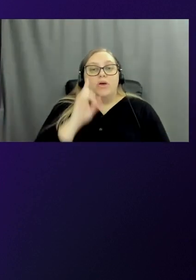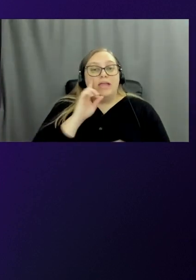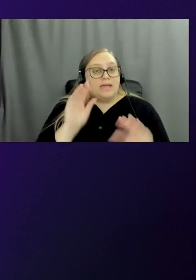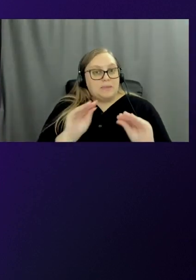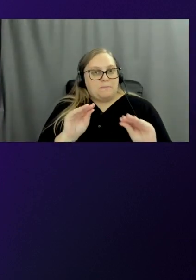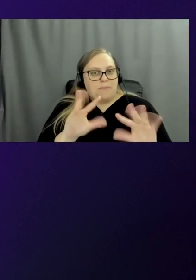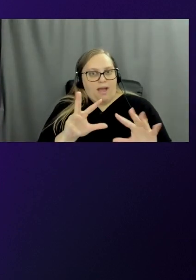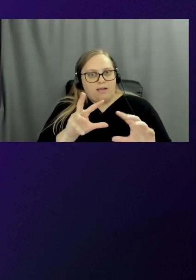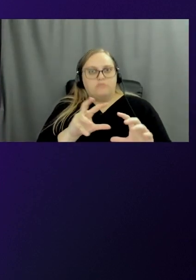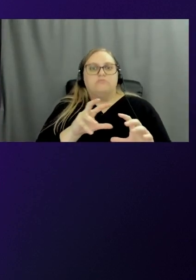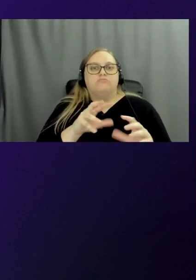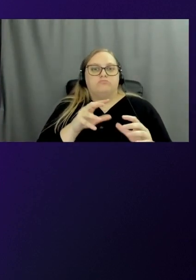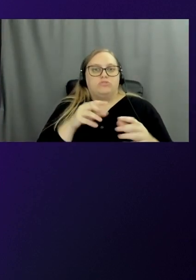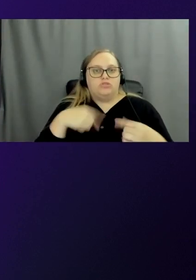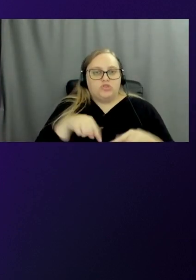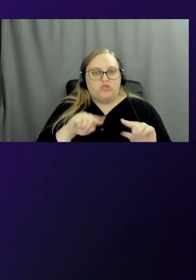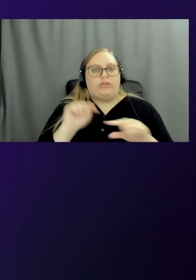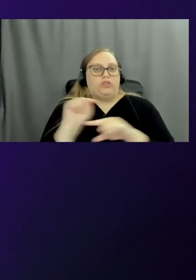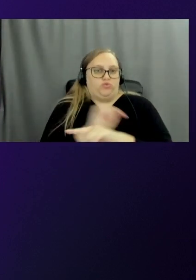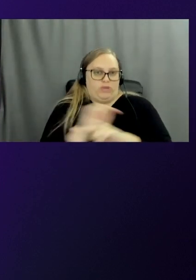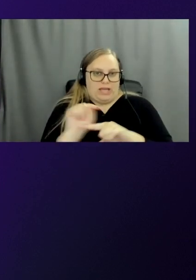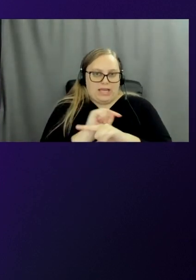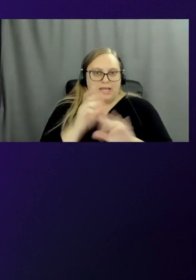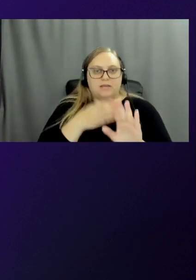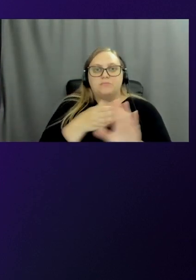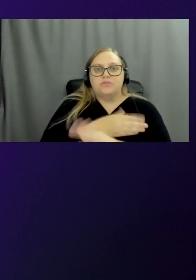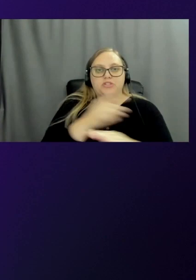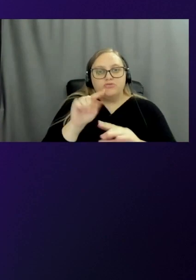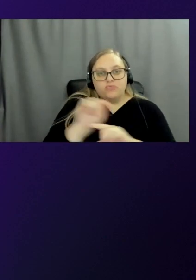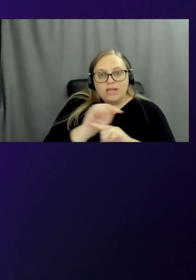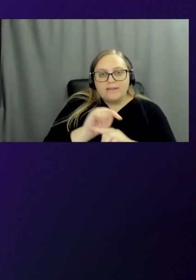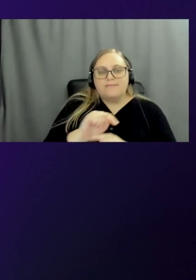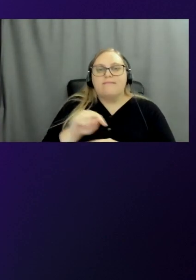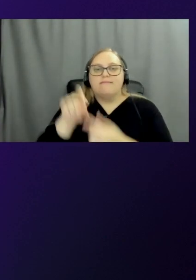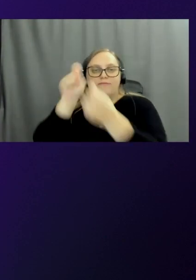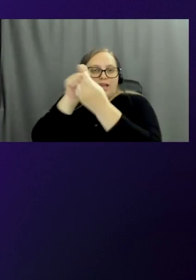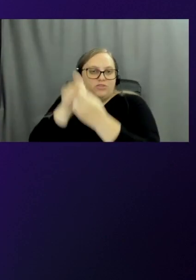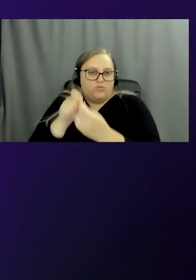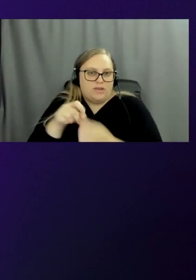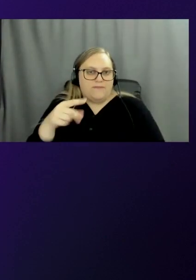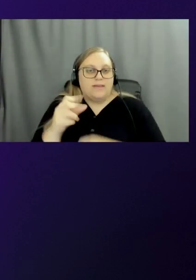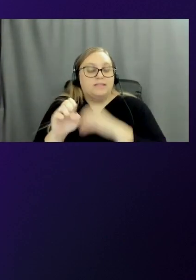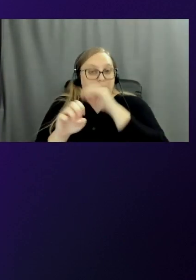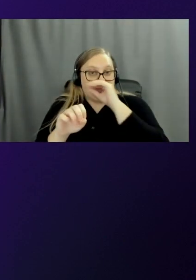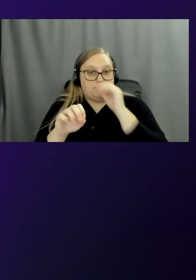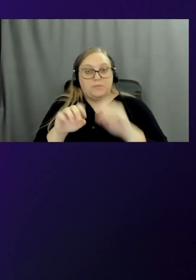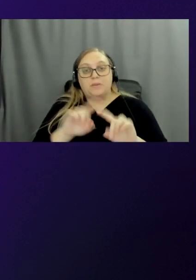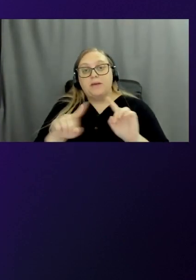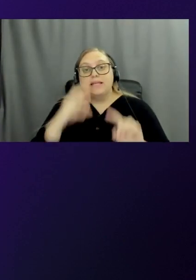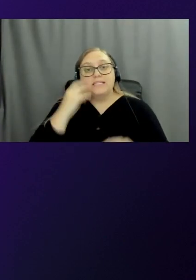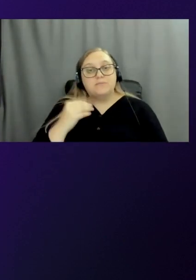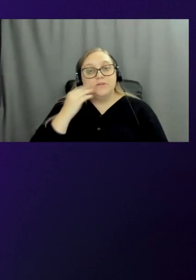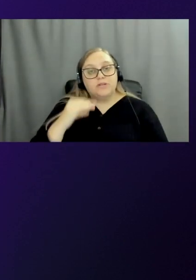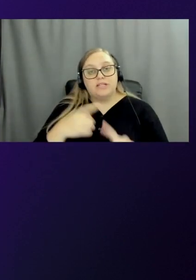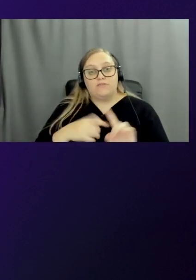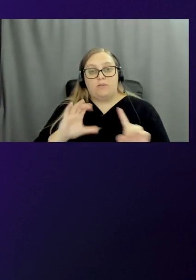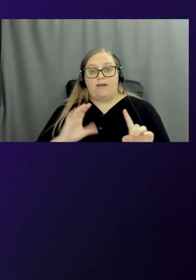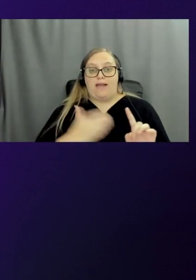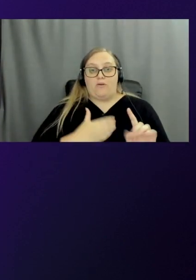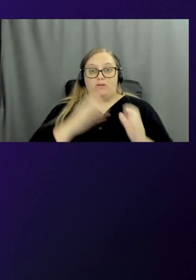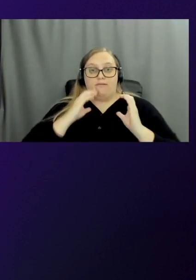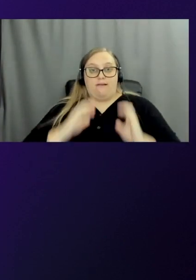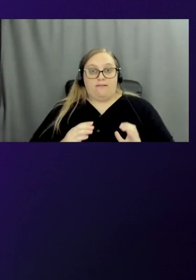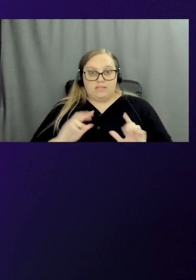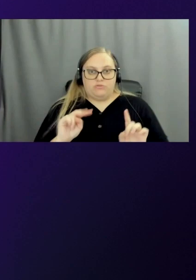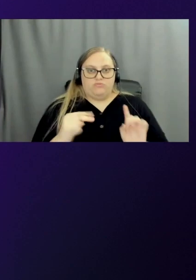built during the training and the pre-training or fine-tuning phase, but it's experienced by our end users or by our customers' end